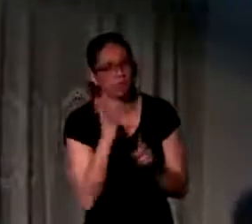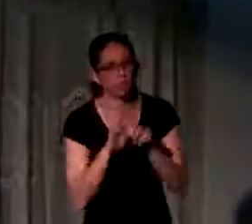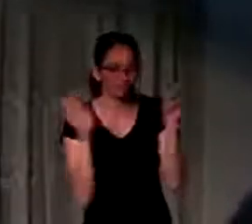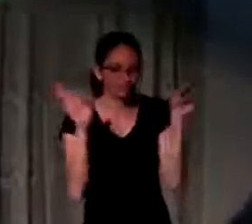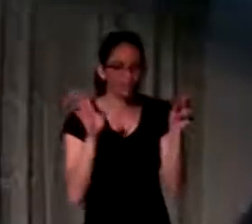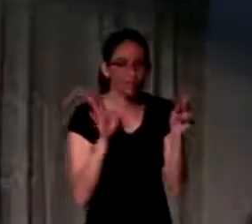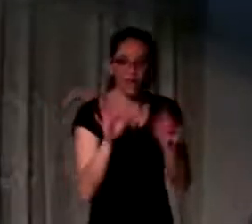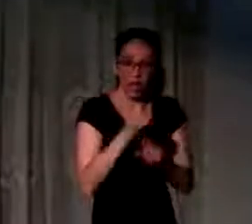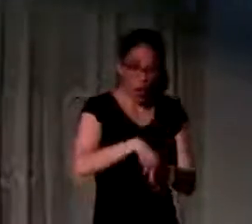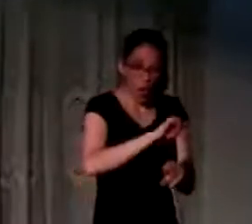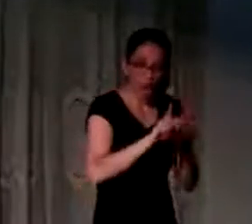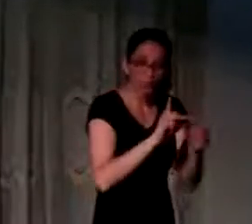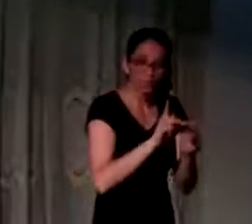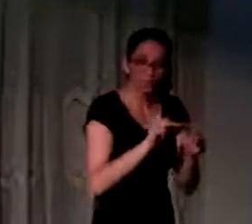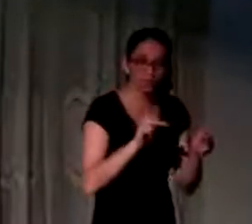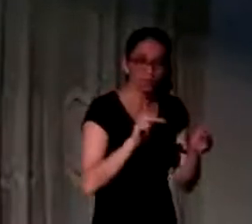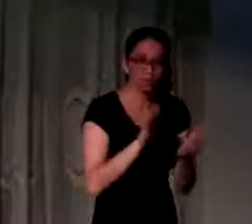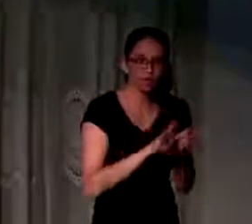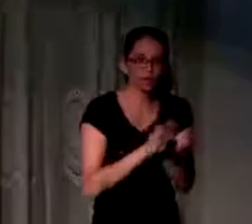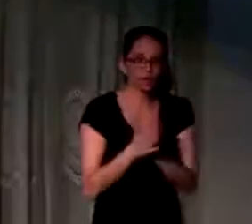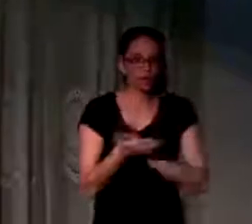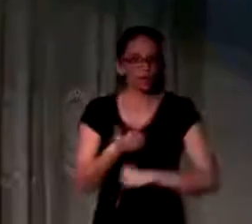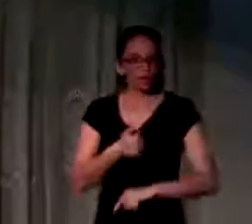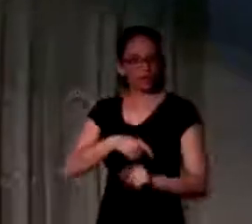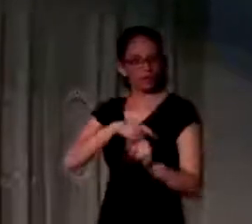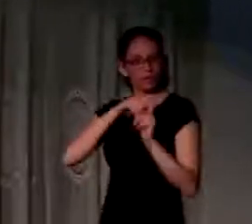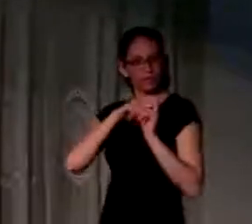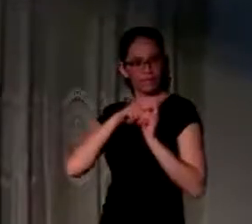come to Christ. This is not an English God.